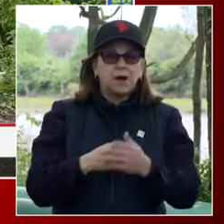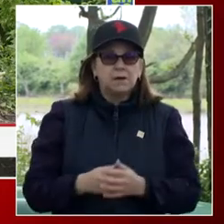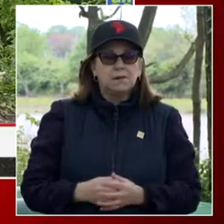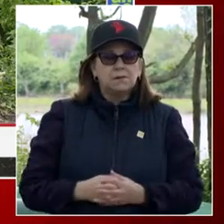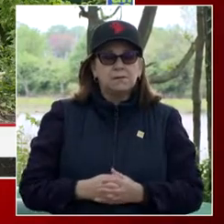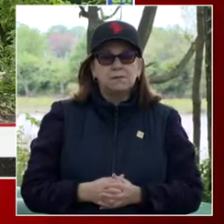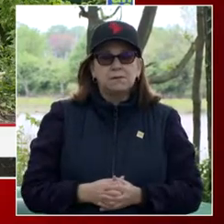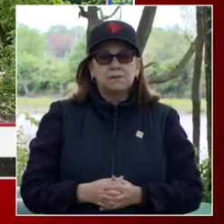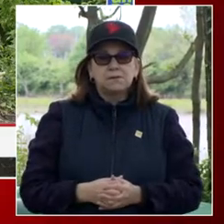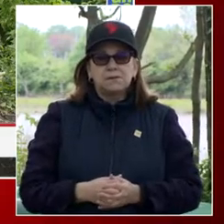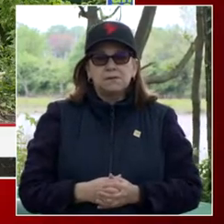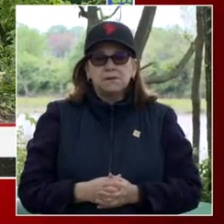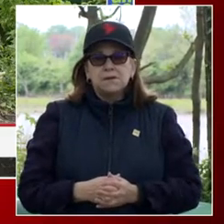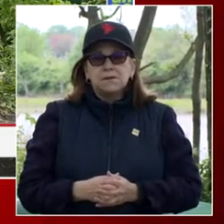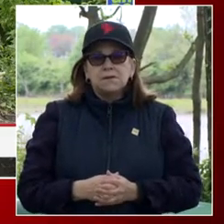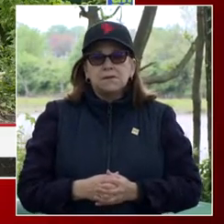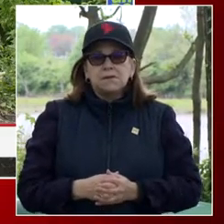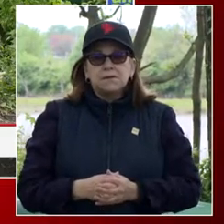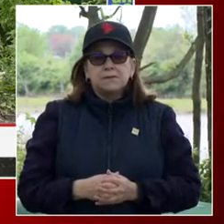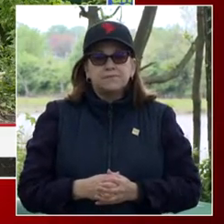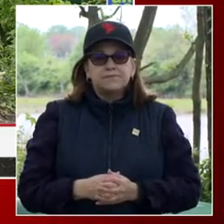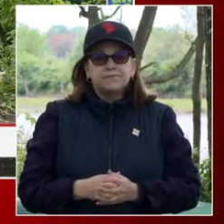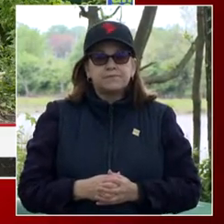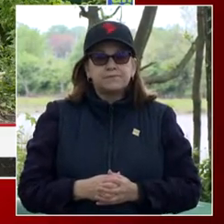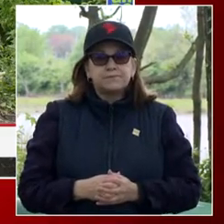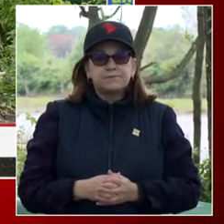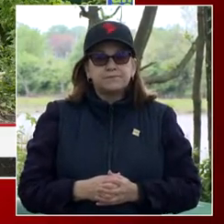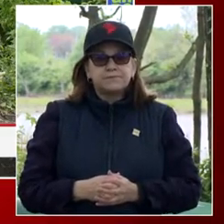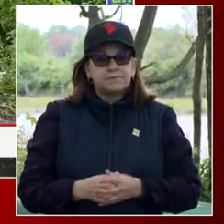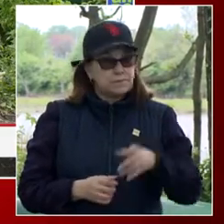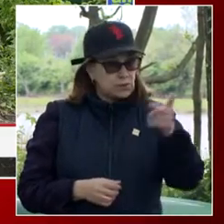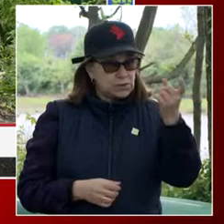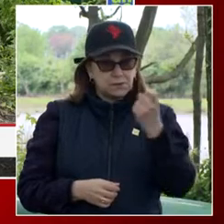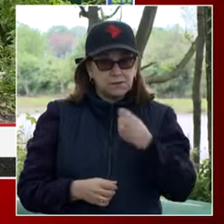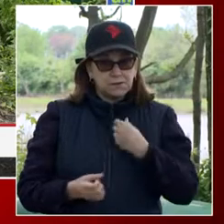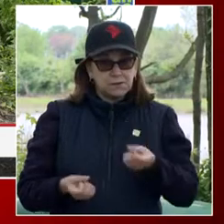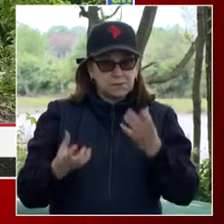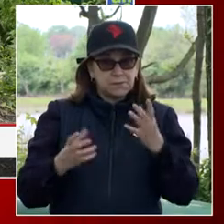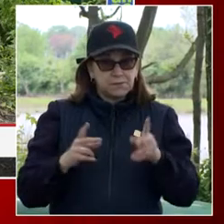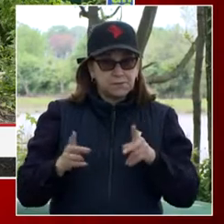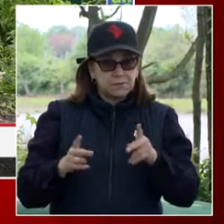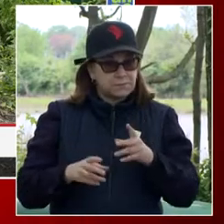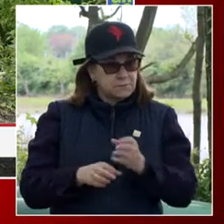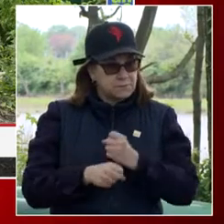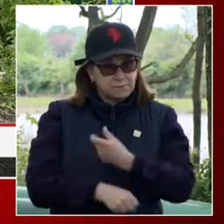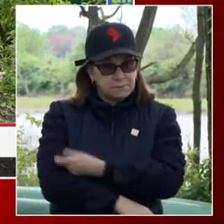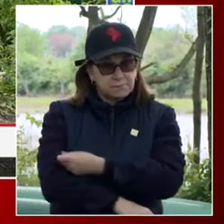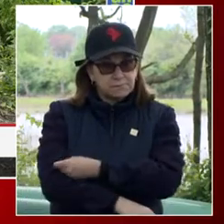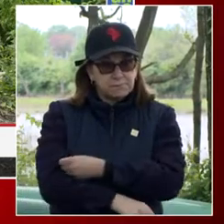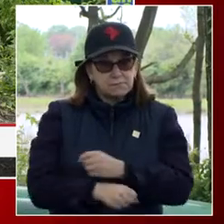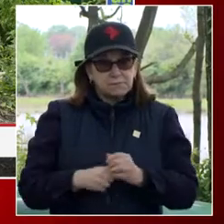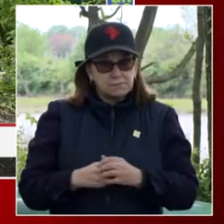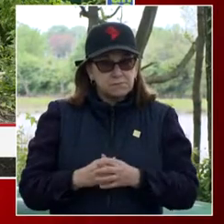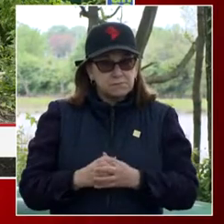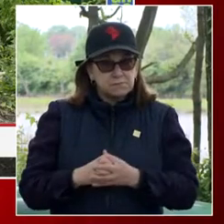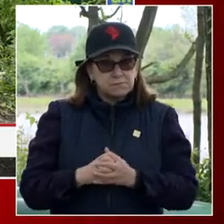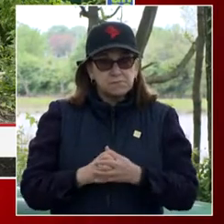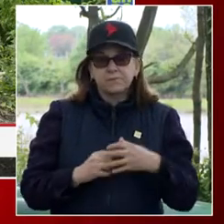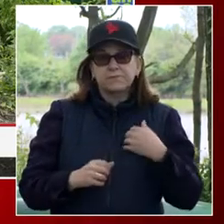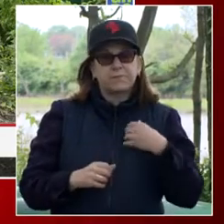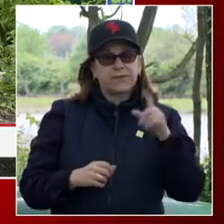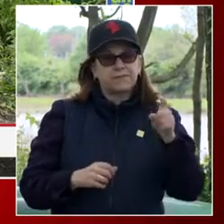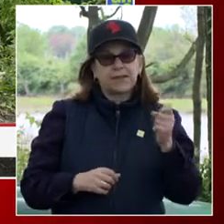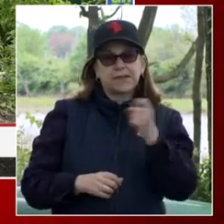If you're asking me how many people are getting vaccinated every day, I would have to ask the team to give